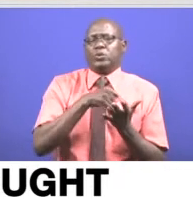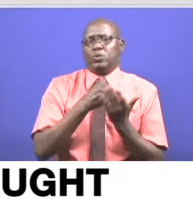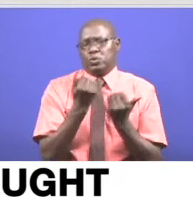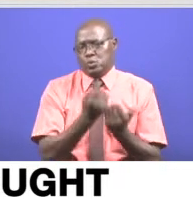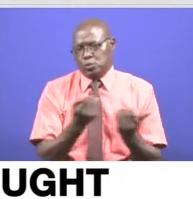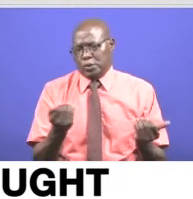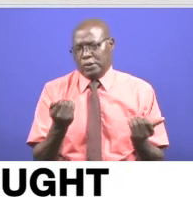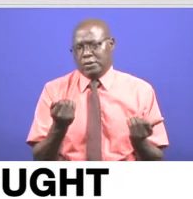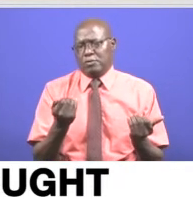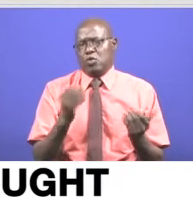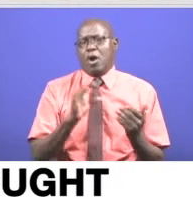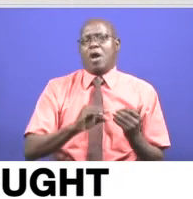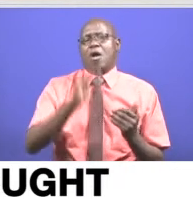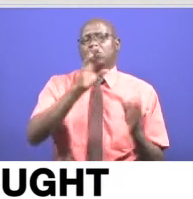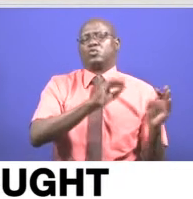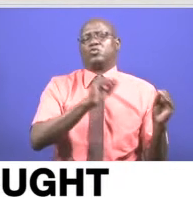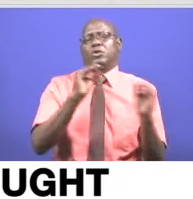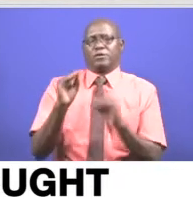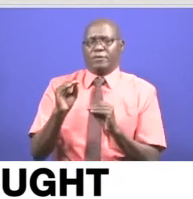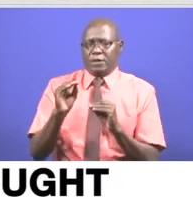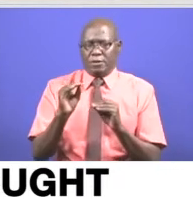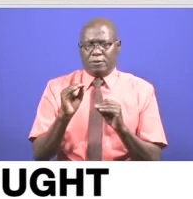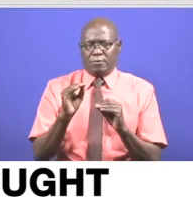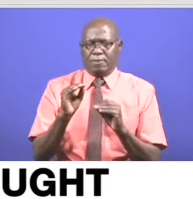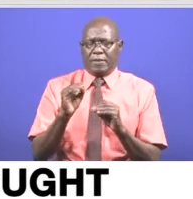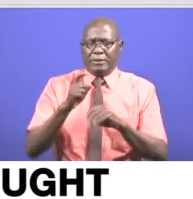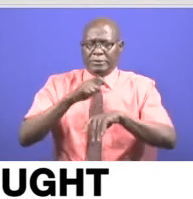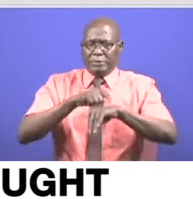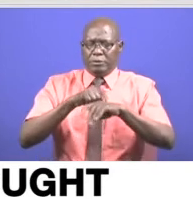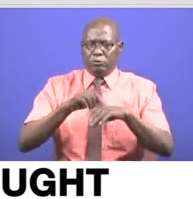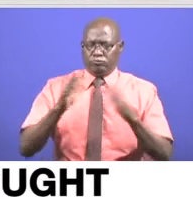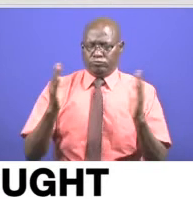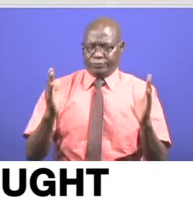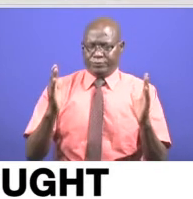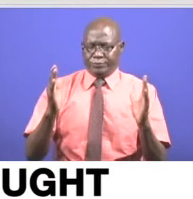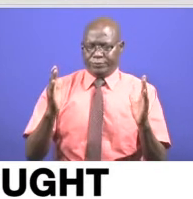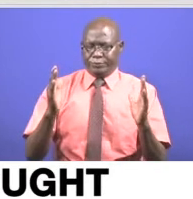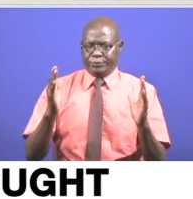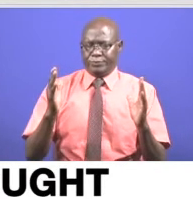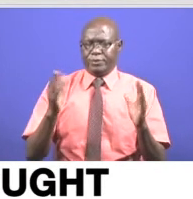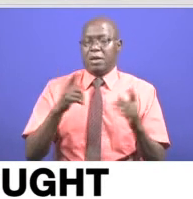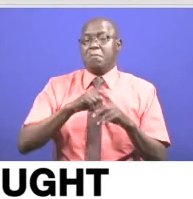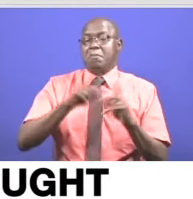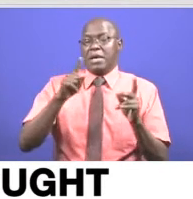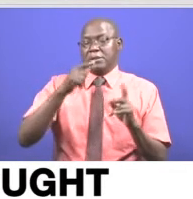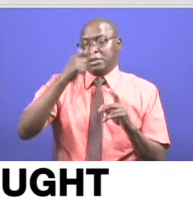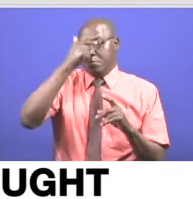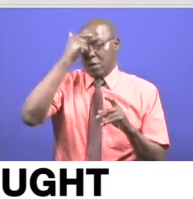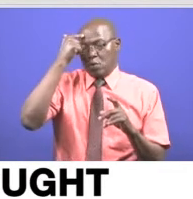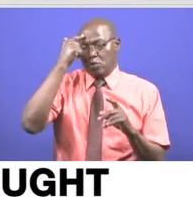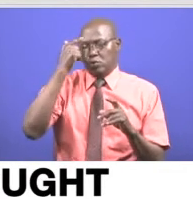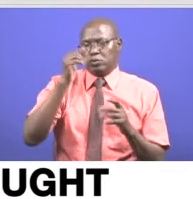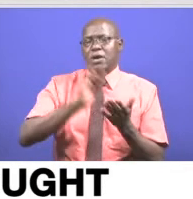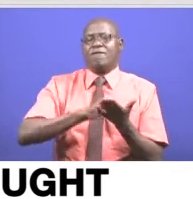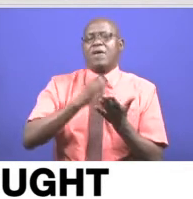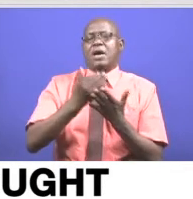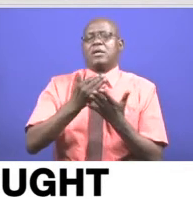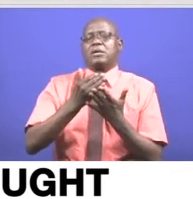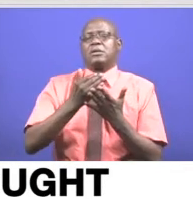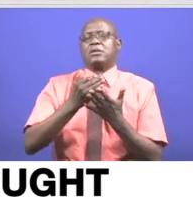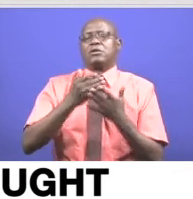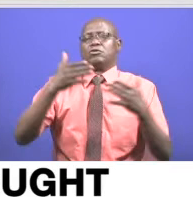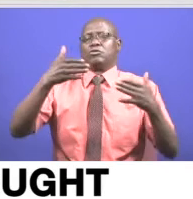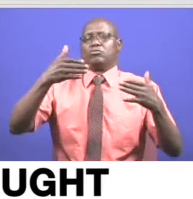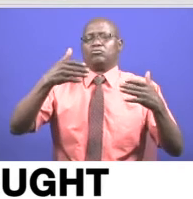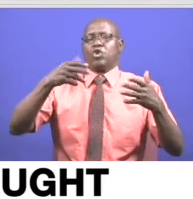for the cash transfers mm-hmm. for that period of time. Mm-hmm. But because the funding is locked into Marsabit,